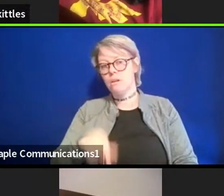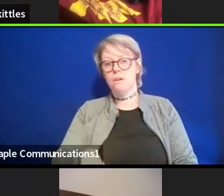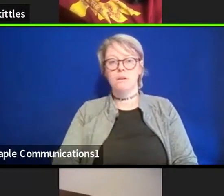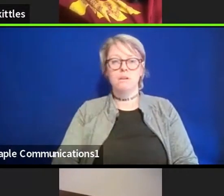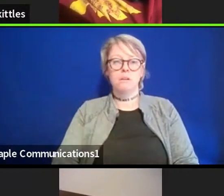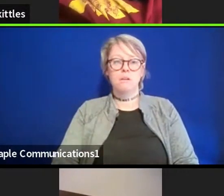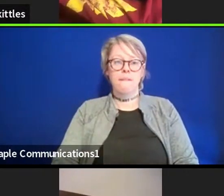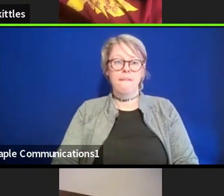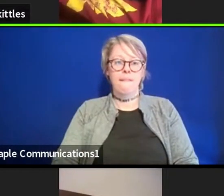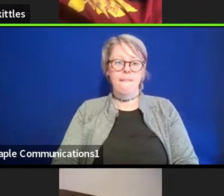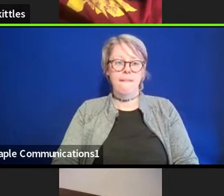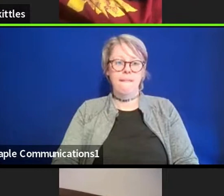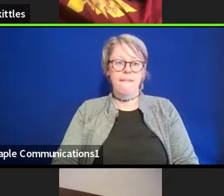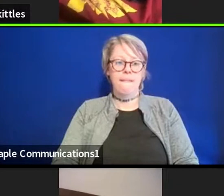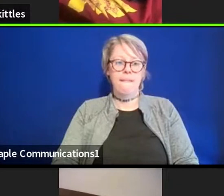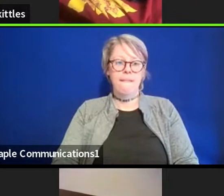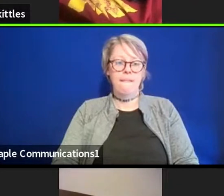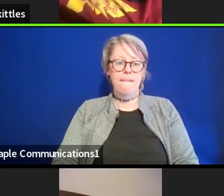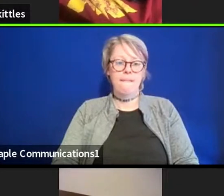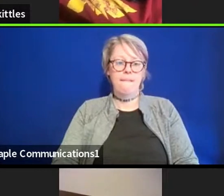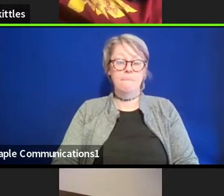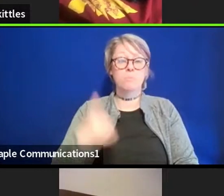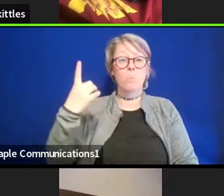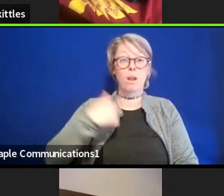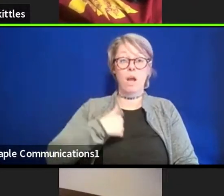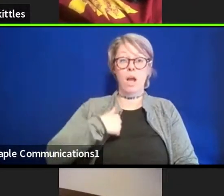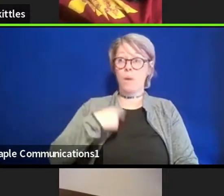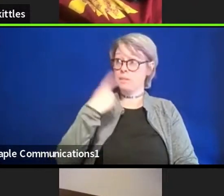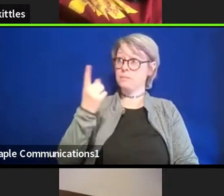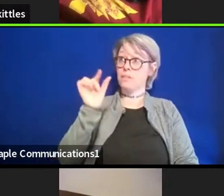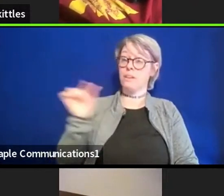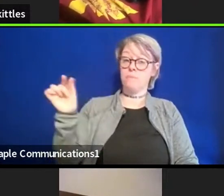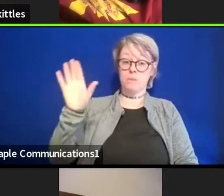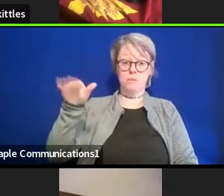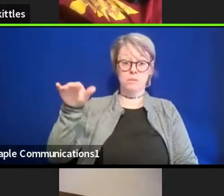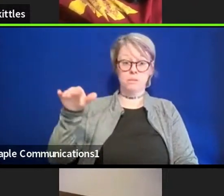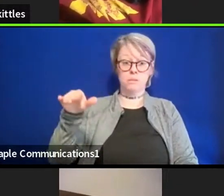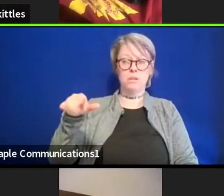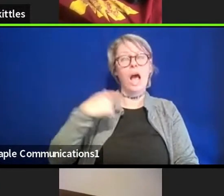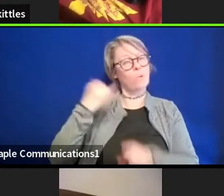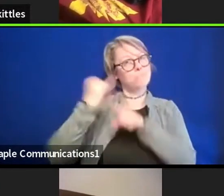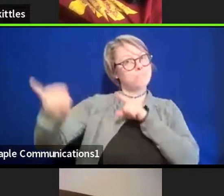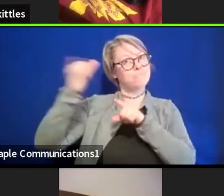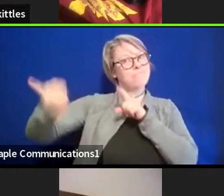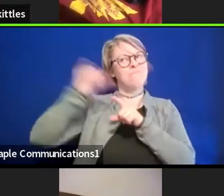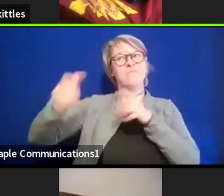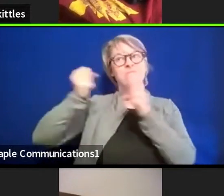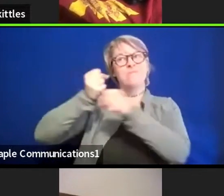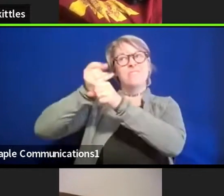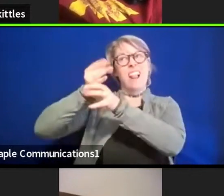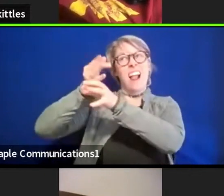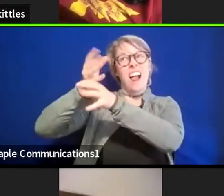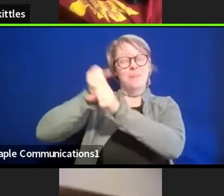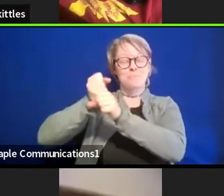patients. And one thing I would tell the government, other than using so much profanity, like swear words,